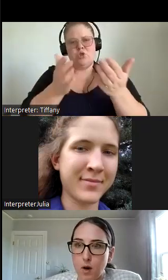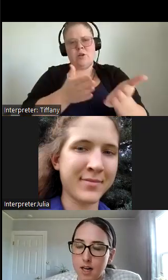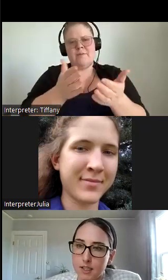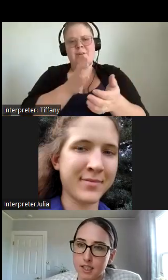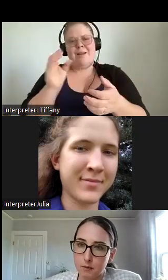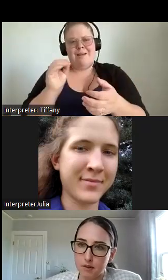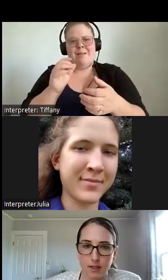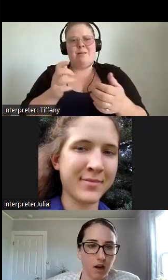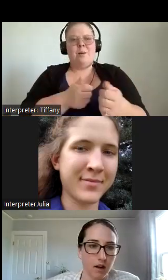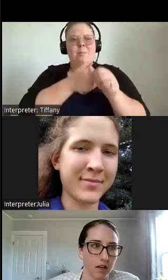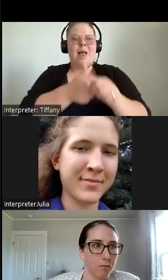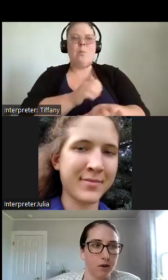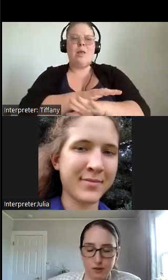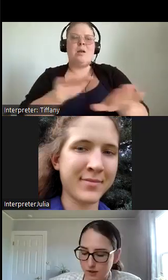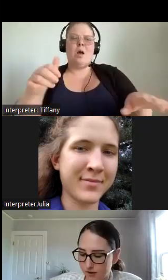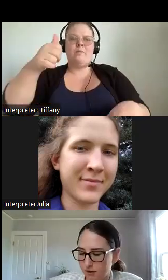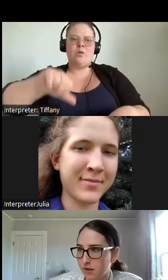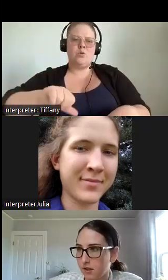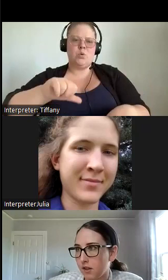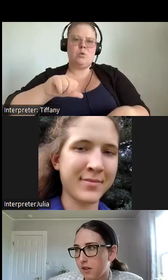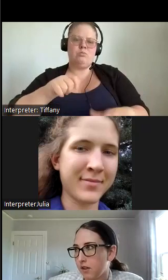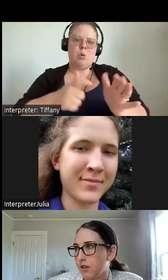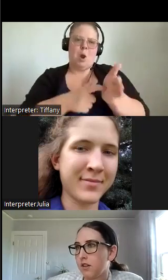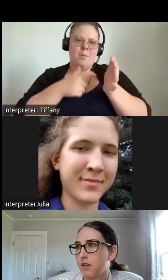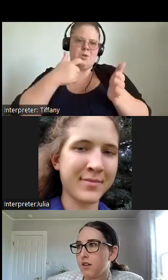non-refusal requirements that we've been talking about.